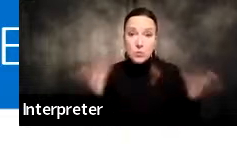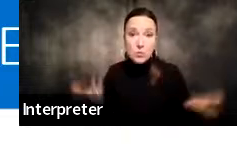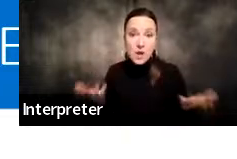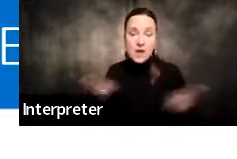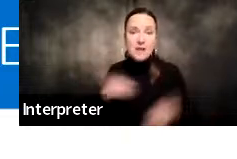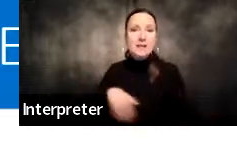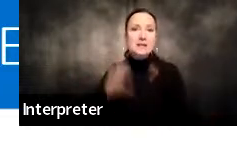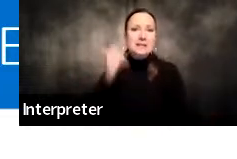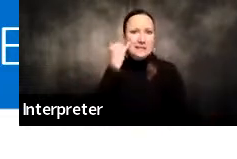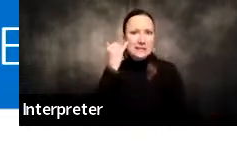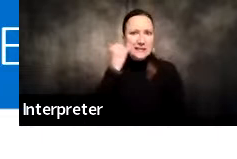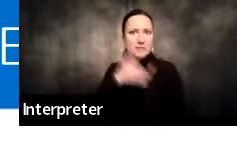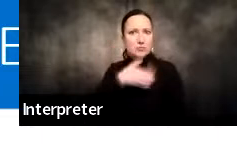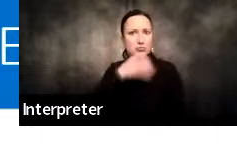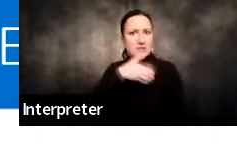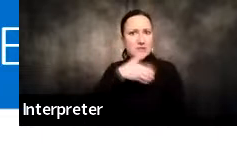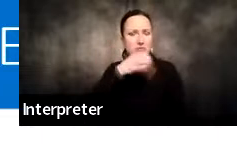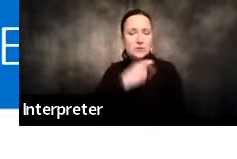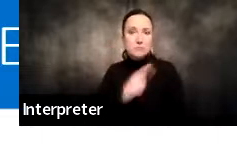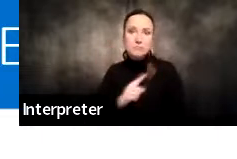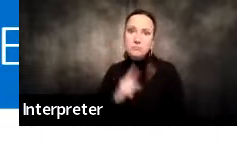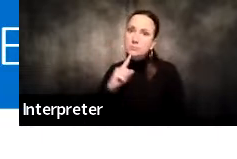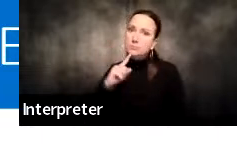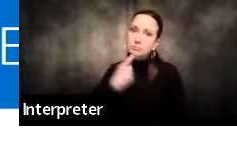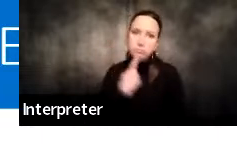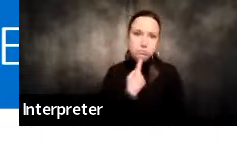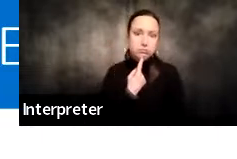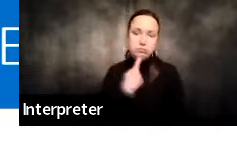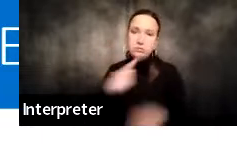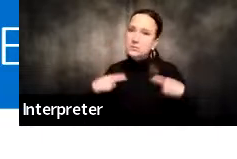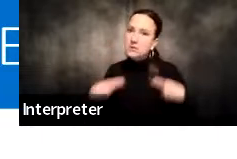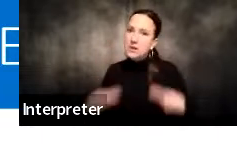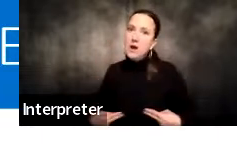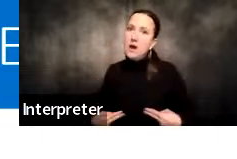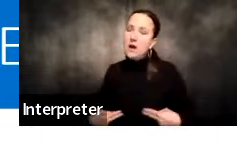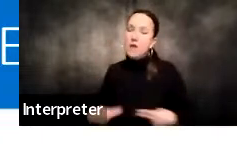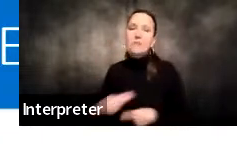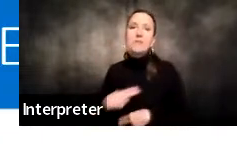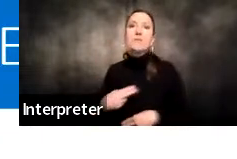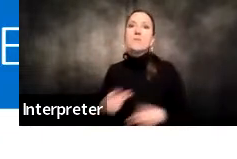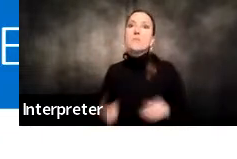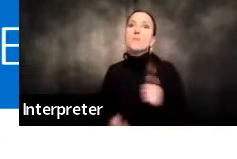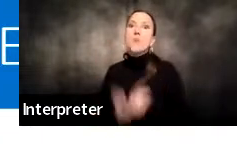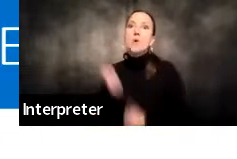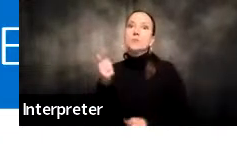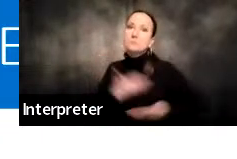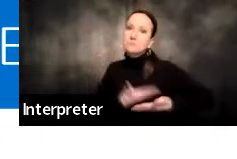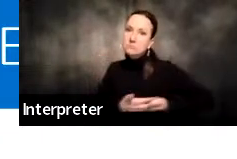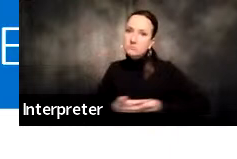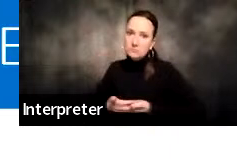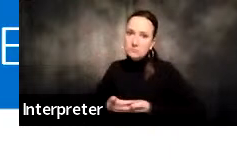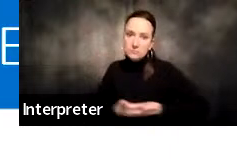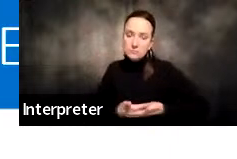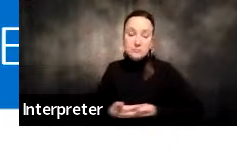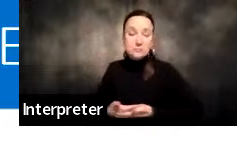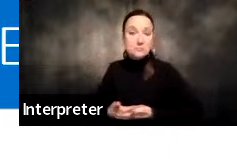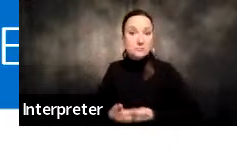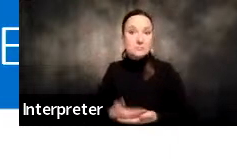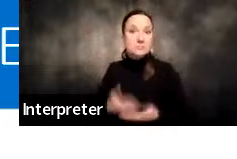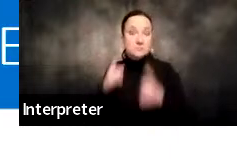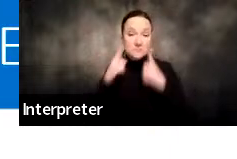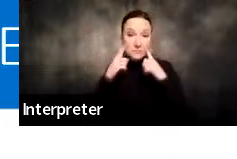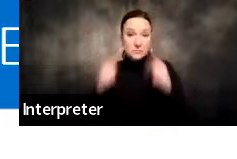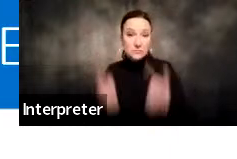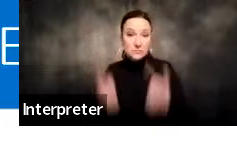cause serious health effects in all age groups, especially in infants and children, where it can have decreases in IQ,